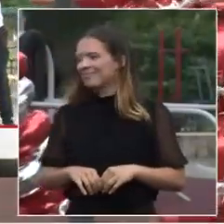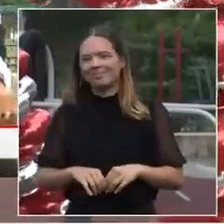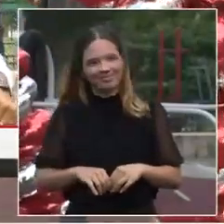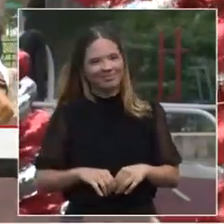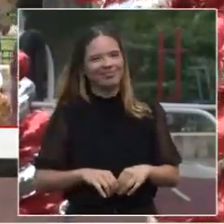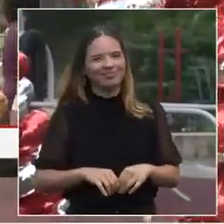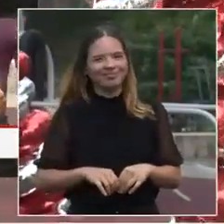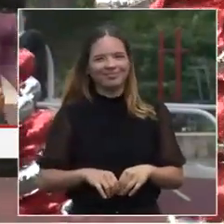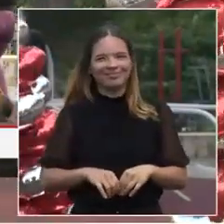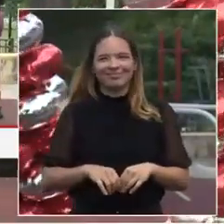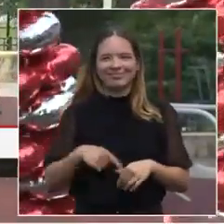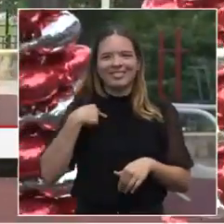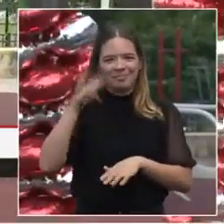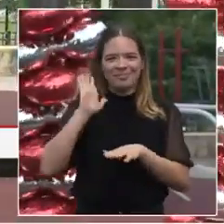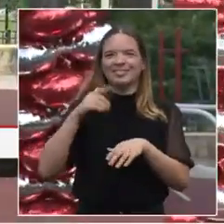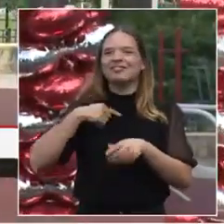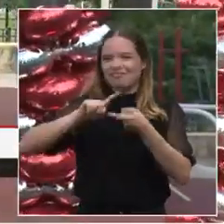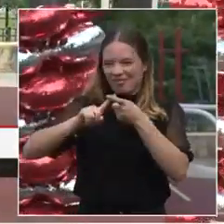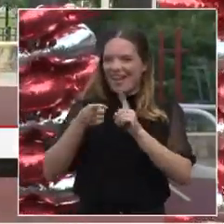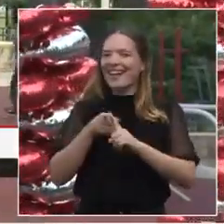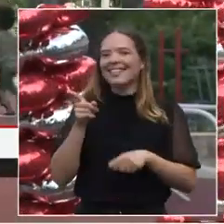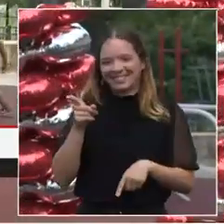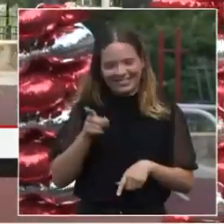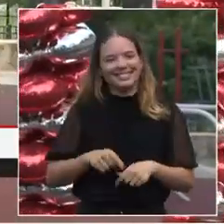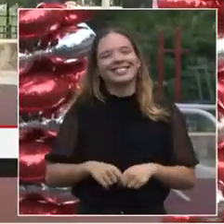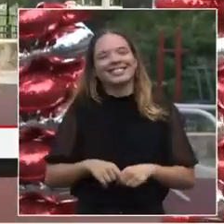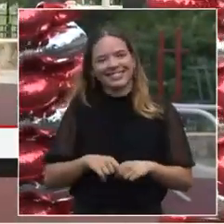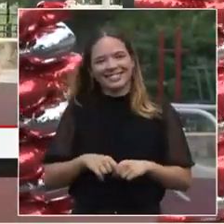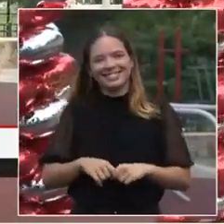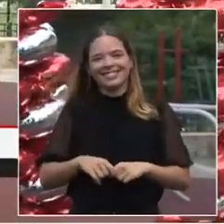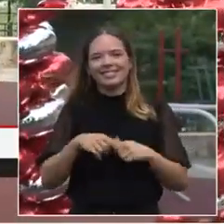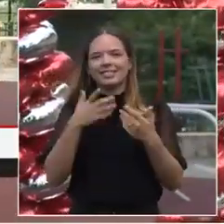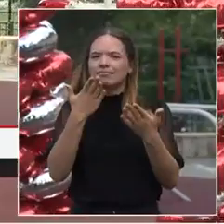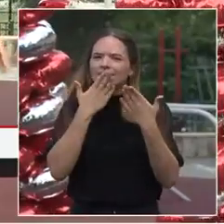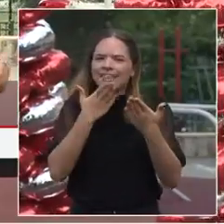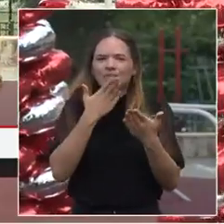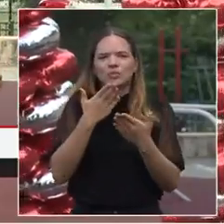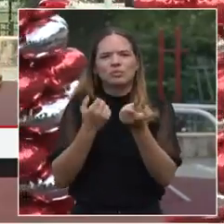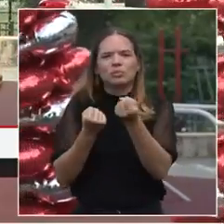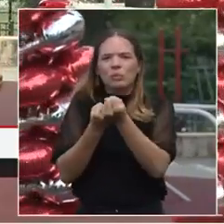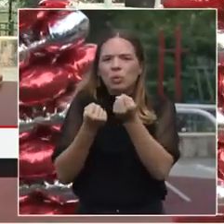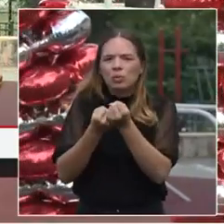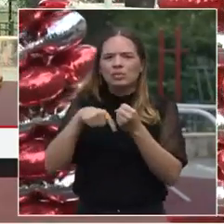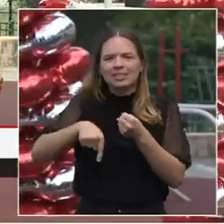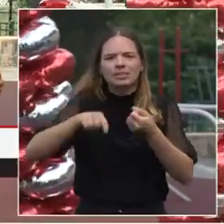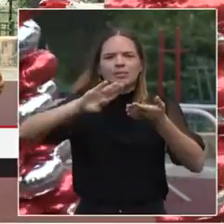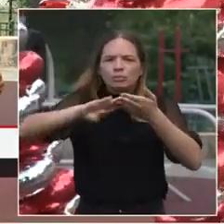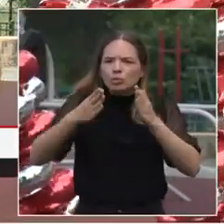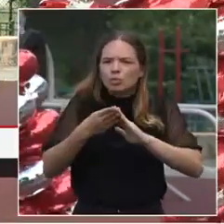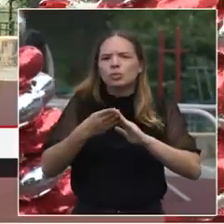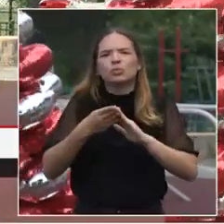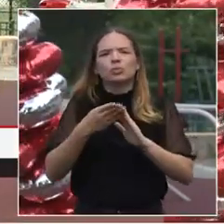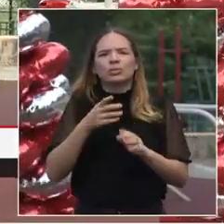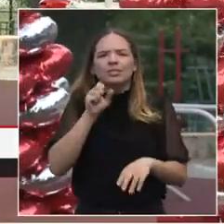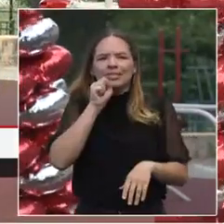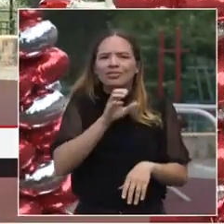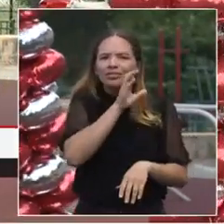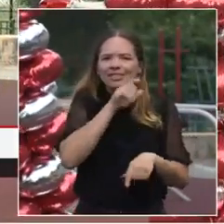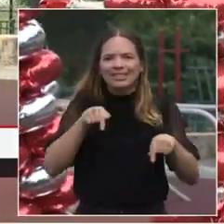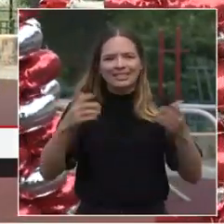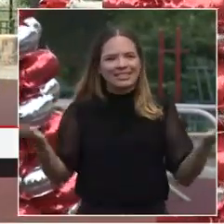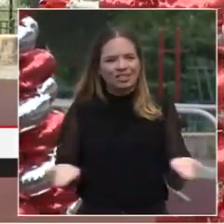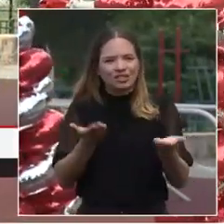go back some years. We're also grateful of the support of the community, many of the seniors here that are a part of our senior games and